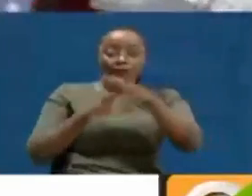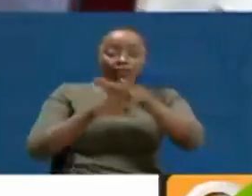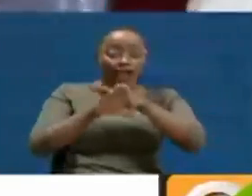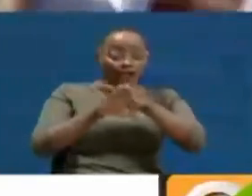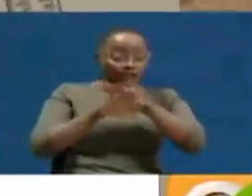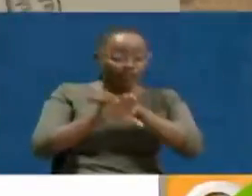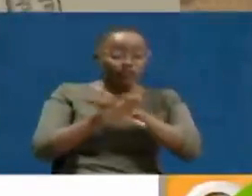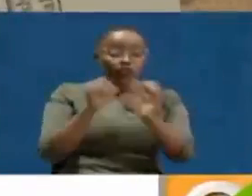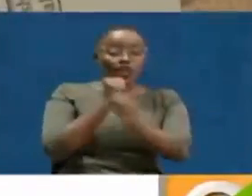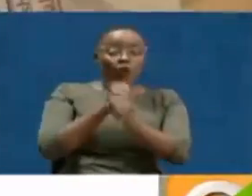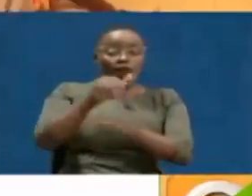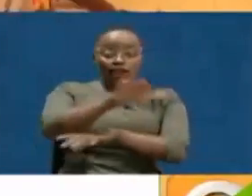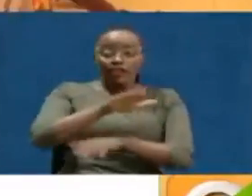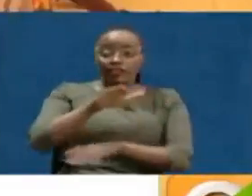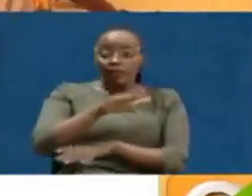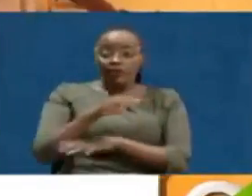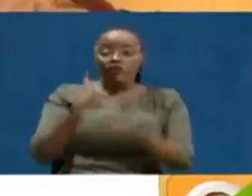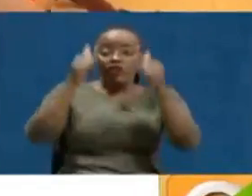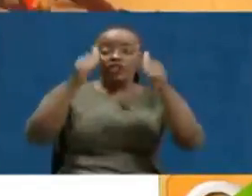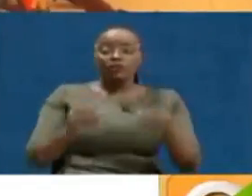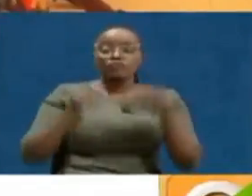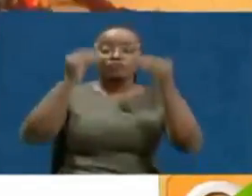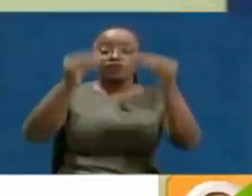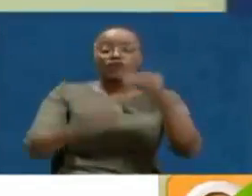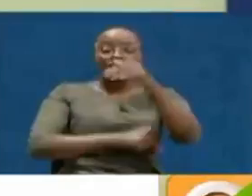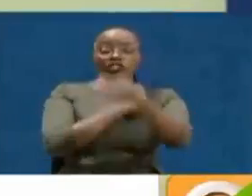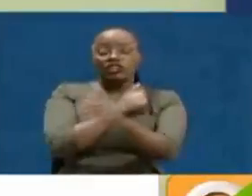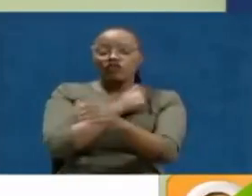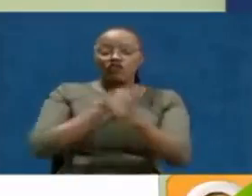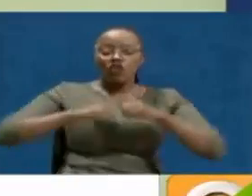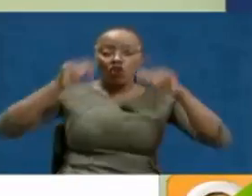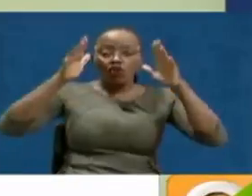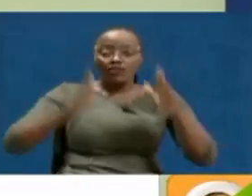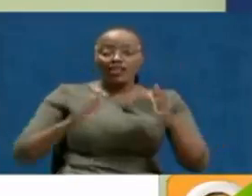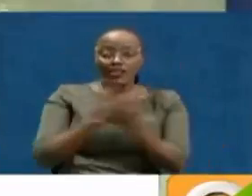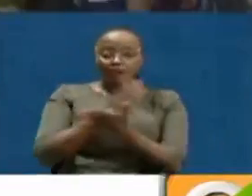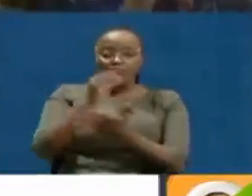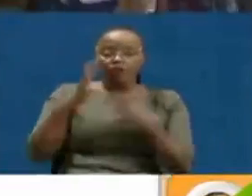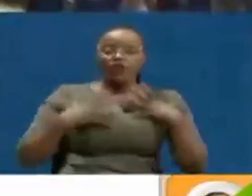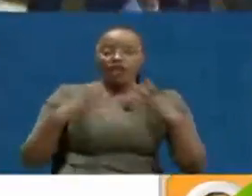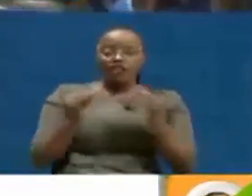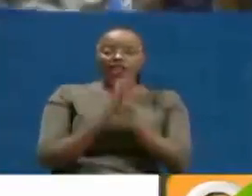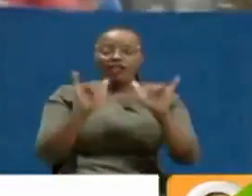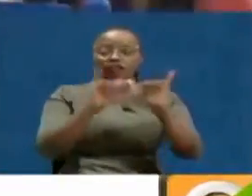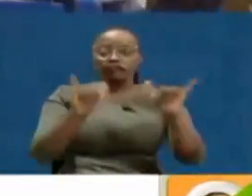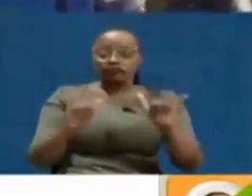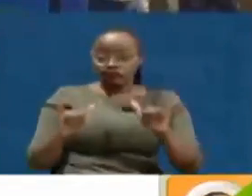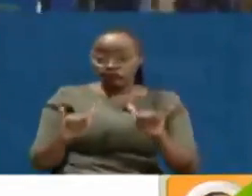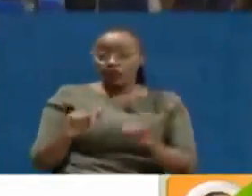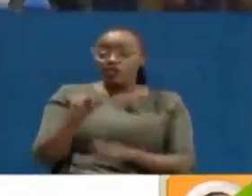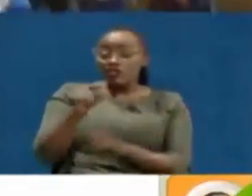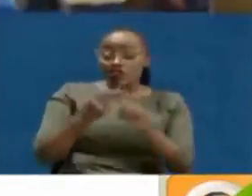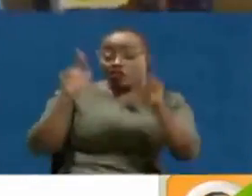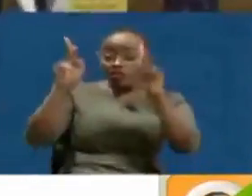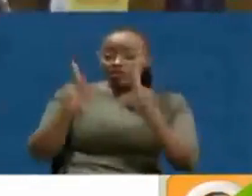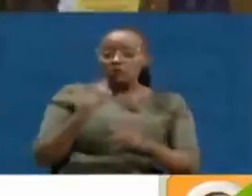to their workstations. In a notice issued today, Chief Officer in the Kisumu Department of Health and Sanitation, Dr. Gregory